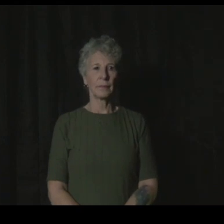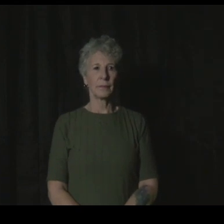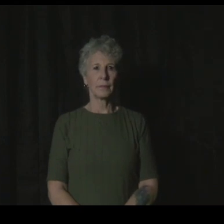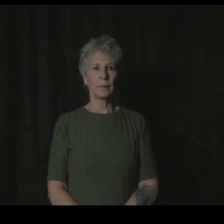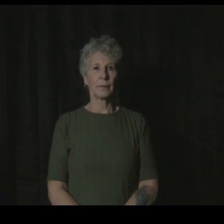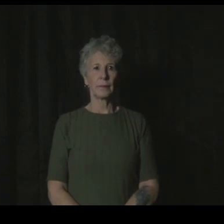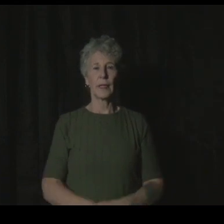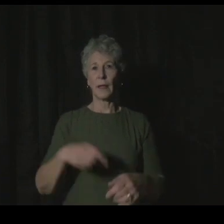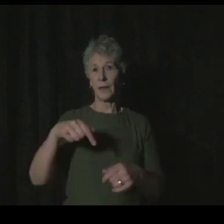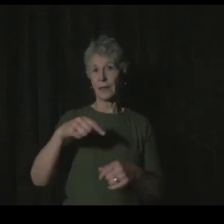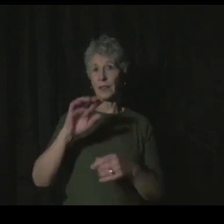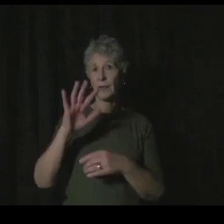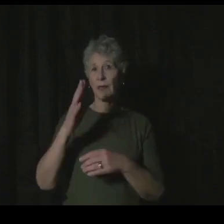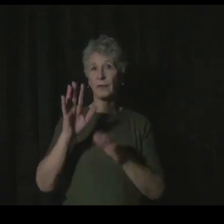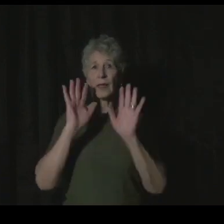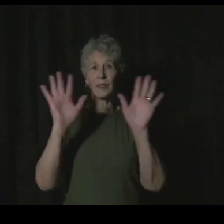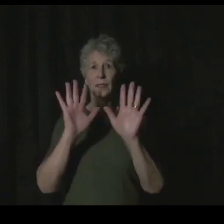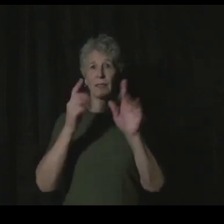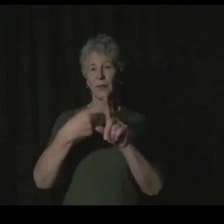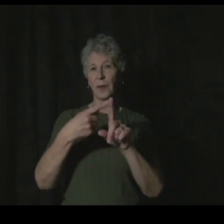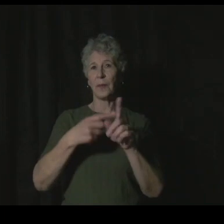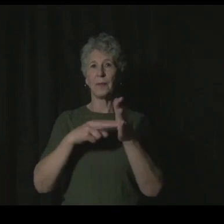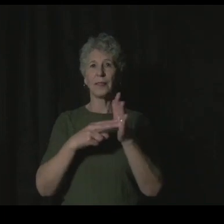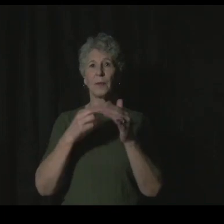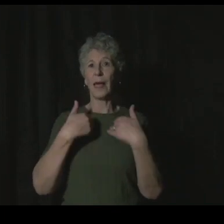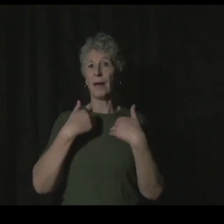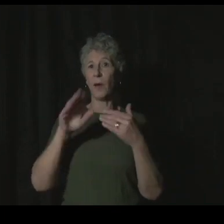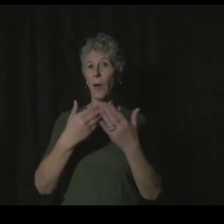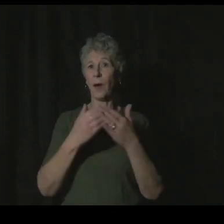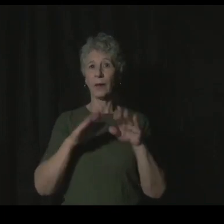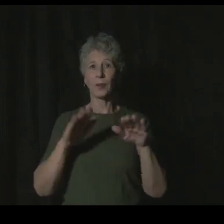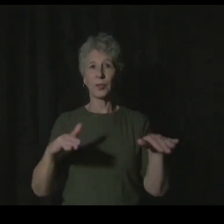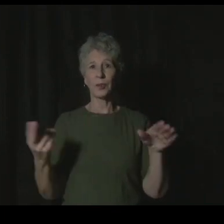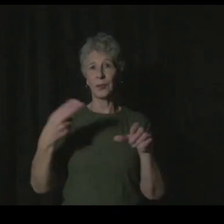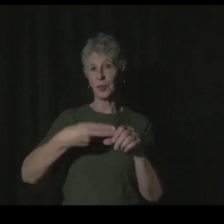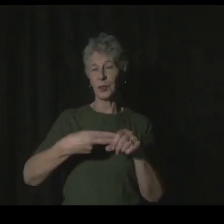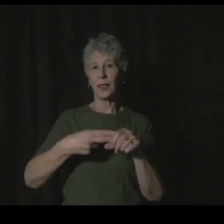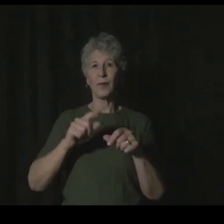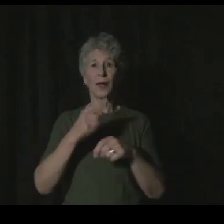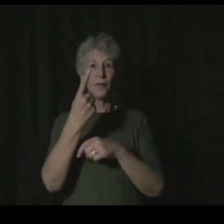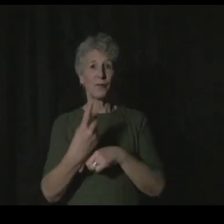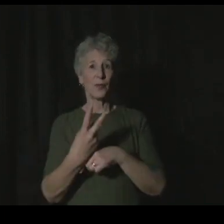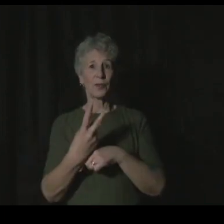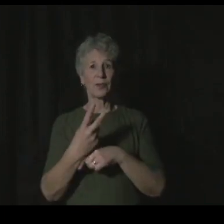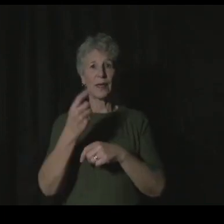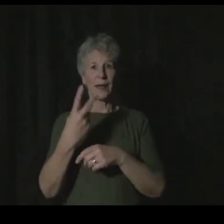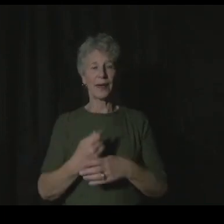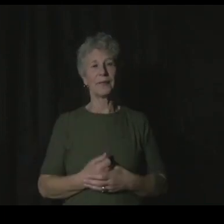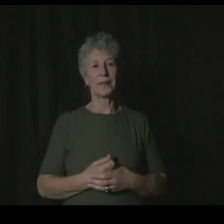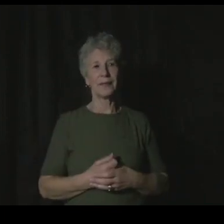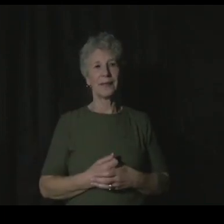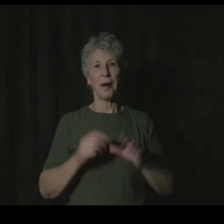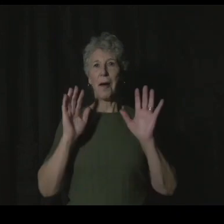It is the fifth Sunday of the month, which means we have all of our children joining us for the first half of our service, which is awesome that they